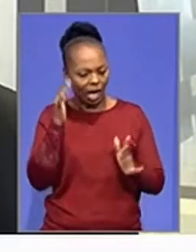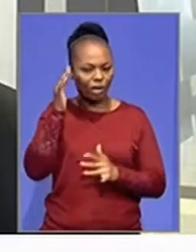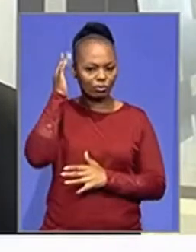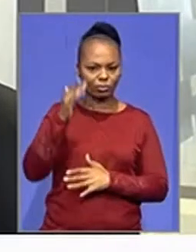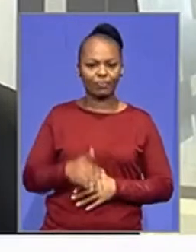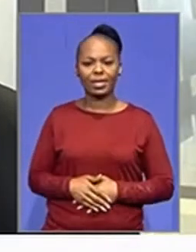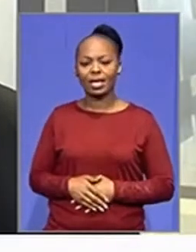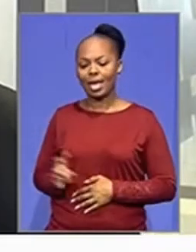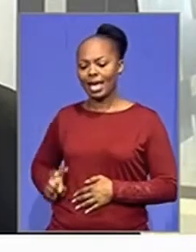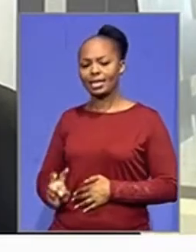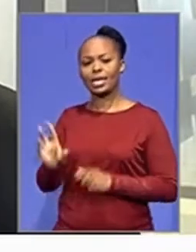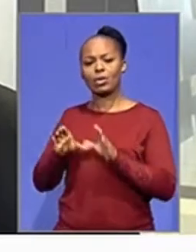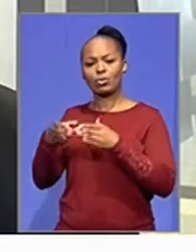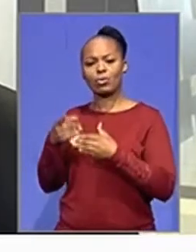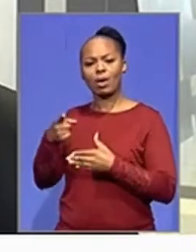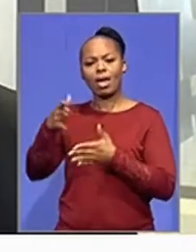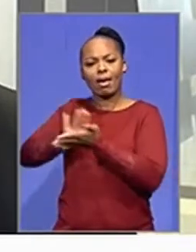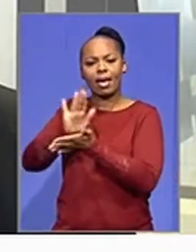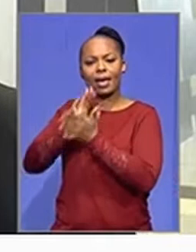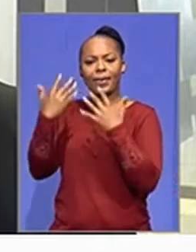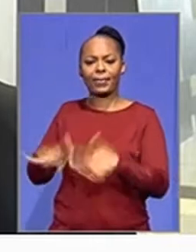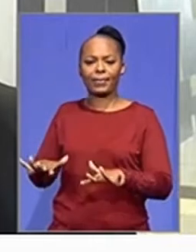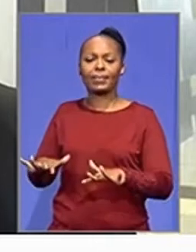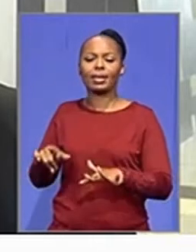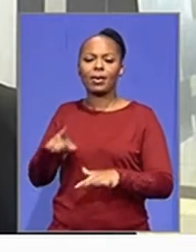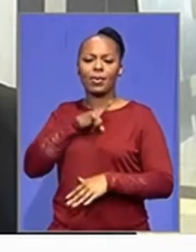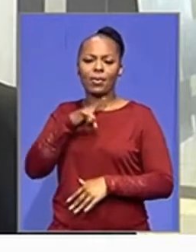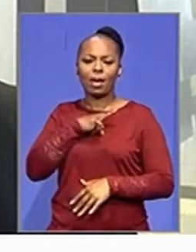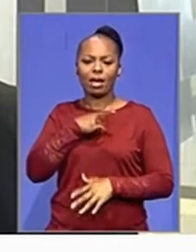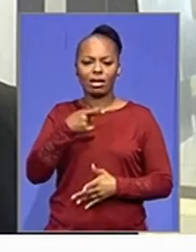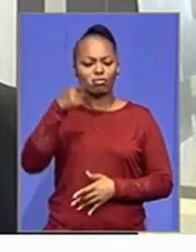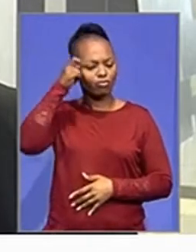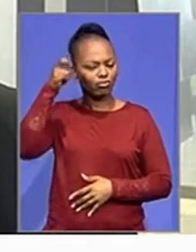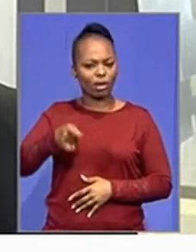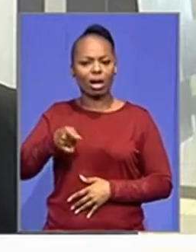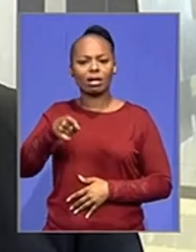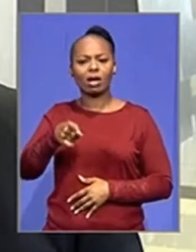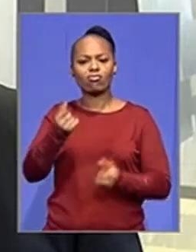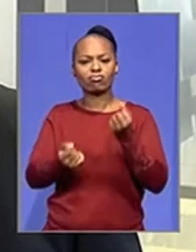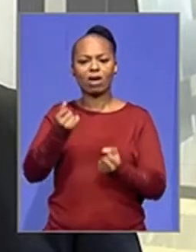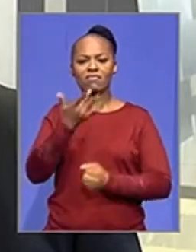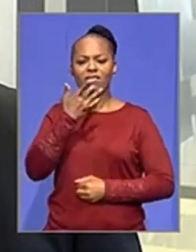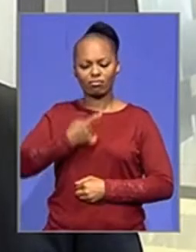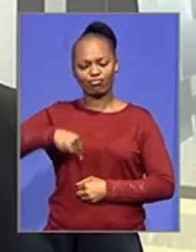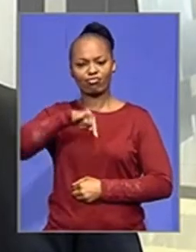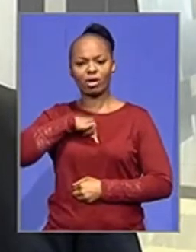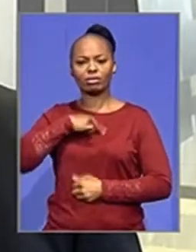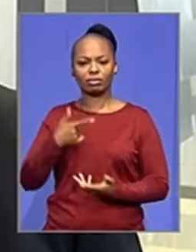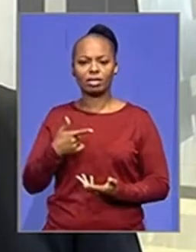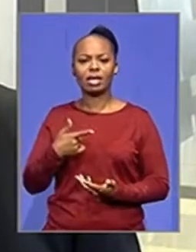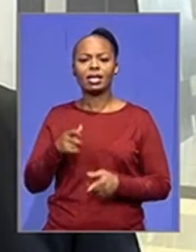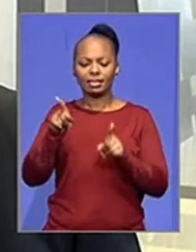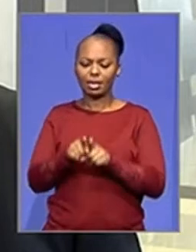SIU that the court has ruled in our favor, and the fact that we are going to also be